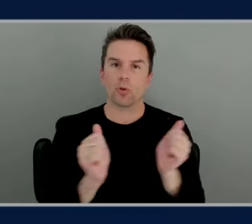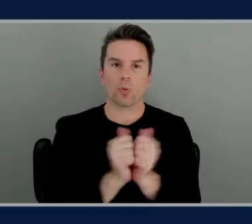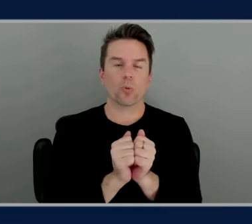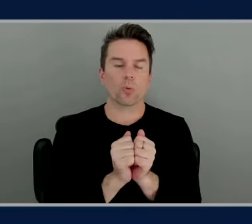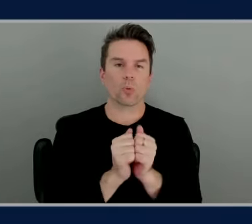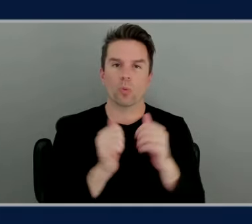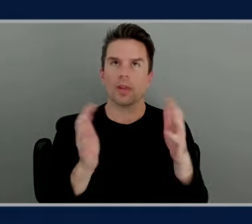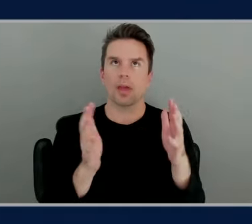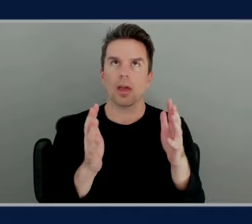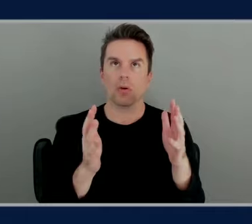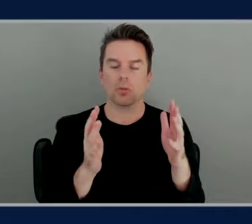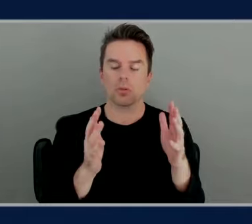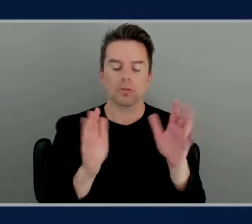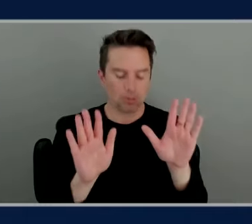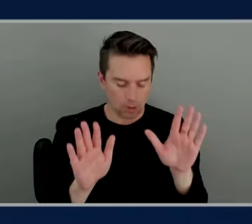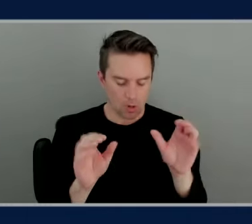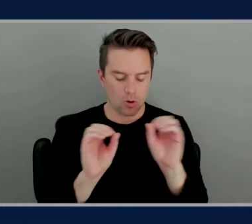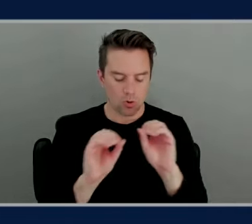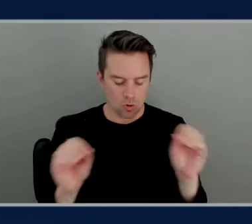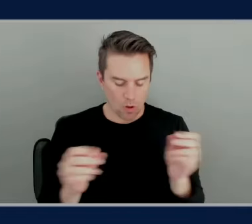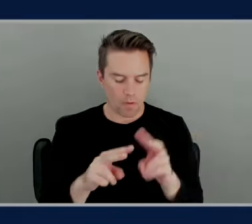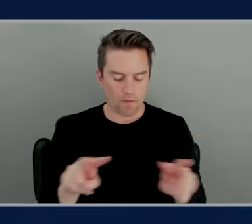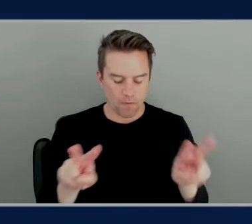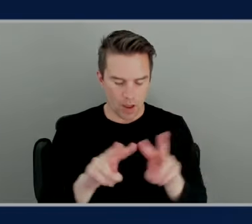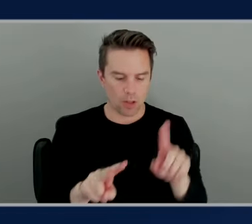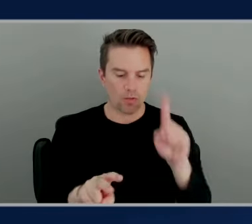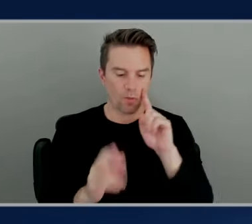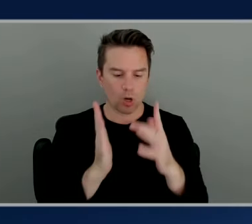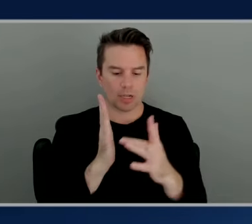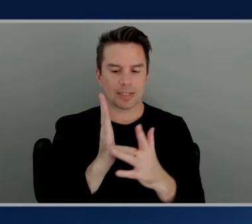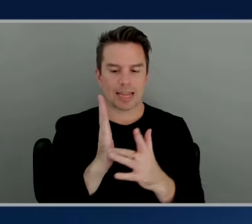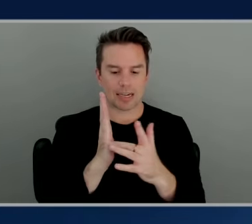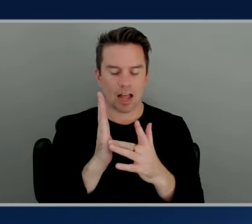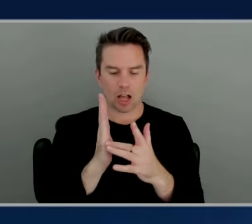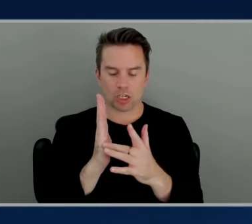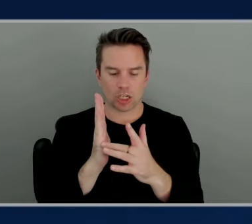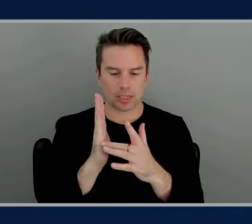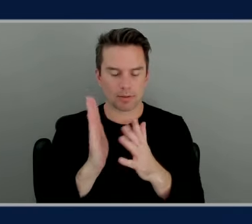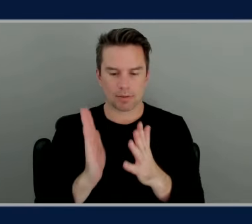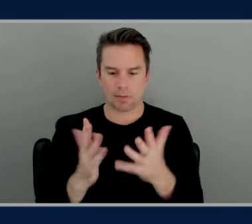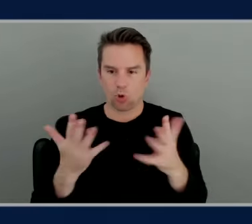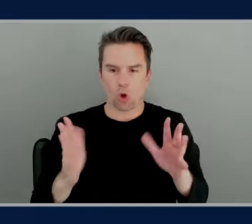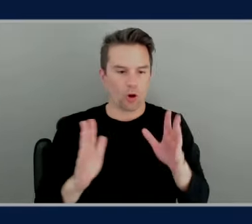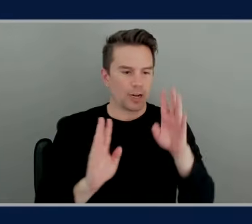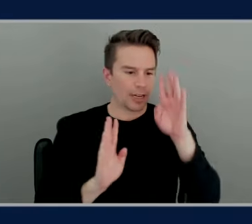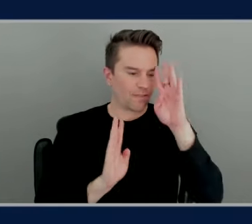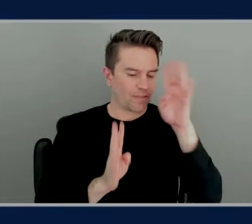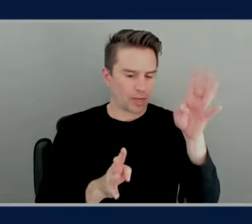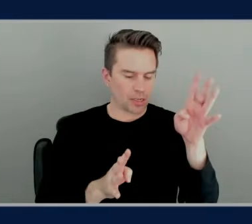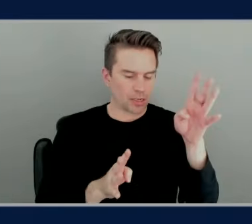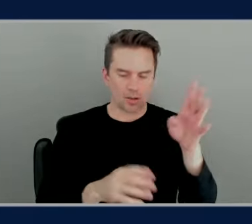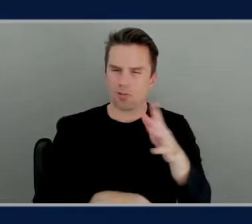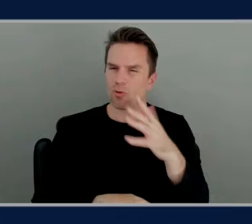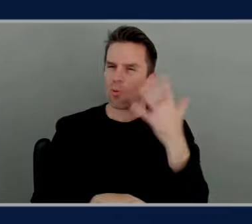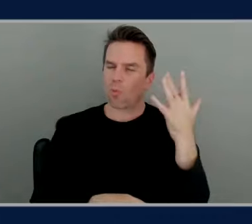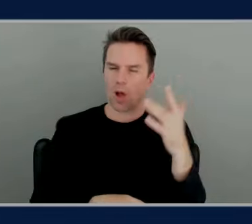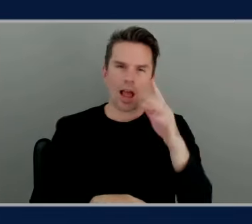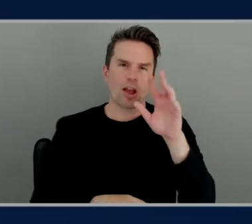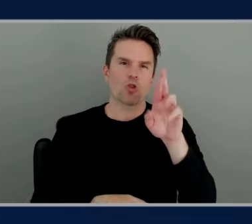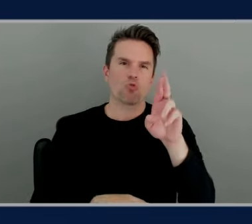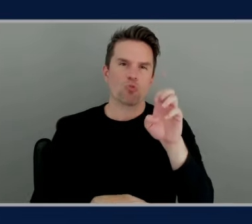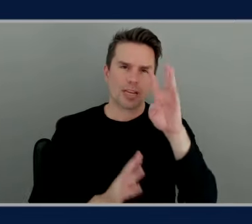no value for technologies that they were already invented, right? There's no reason to reinvent the wheel, try to build infrastructure again.